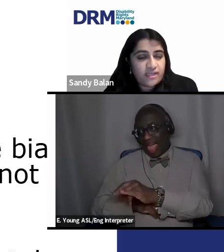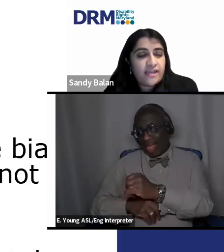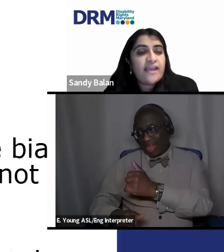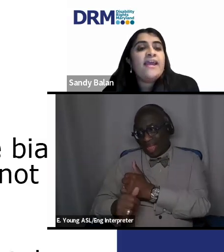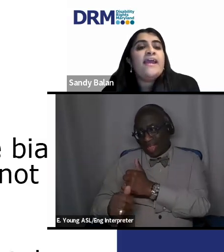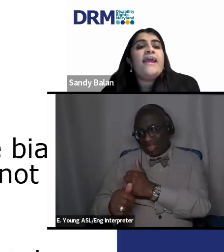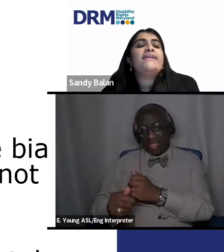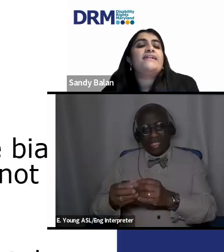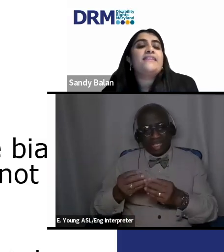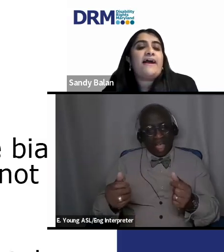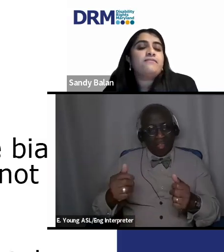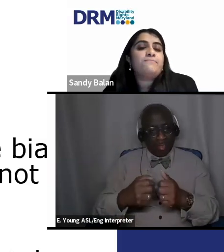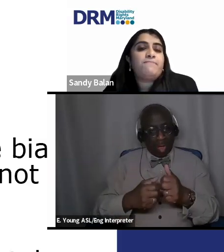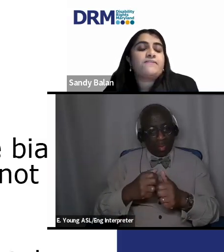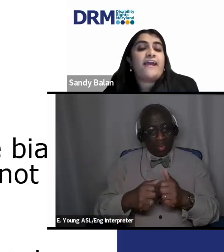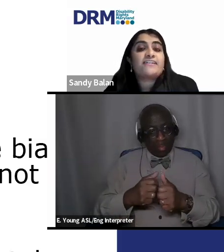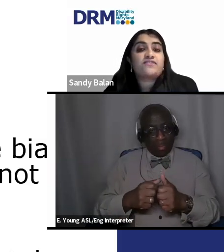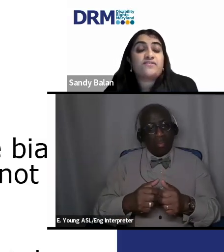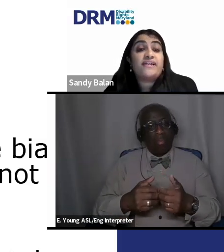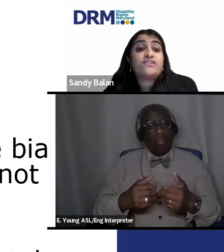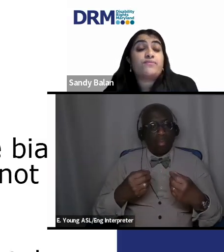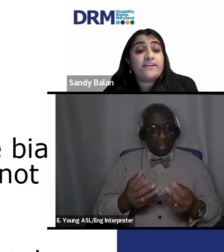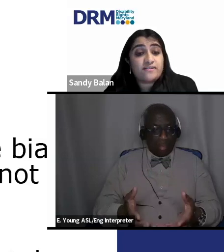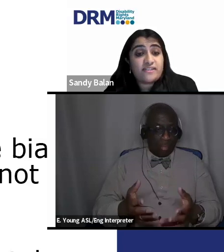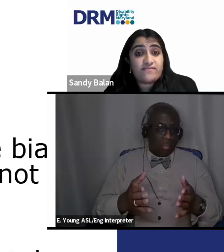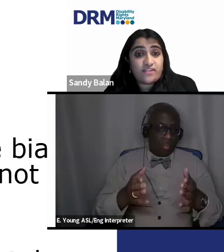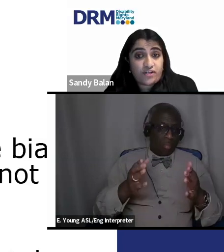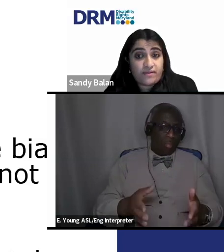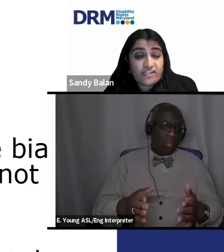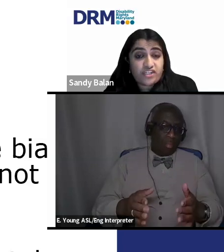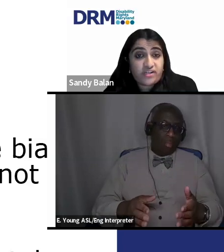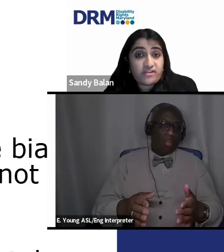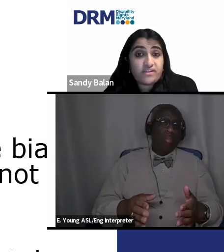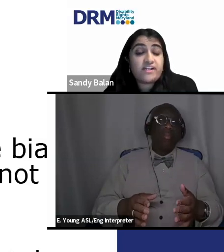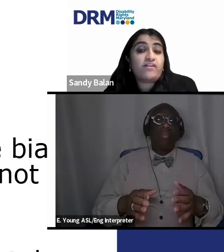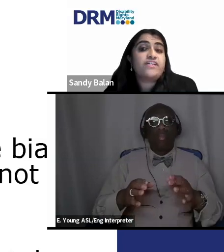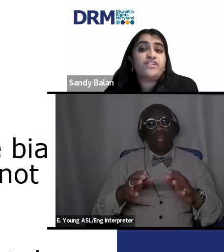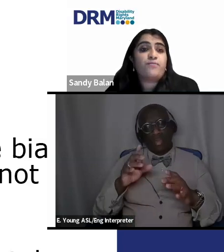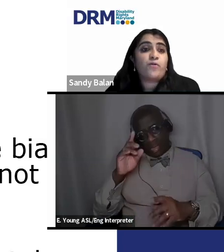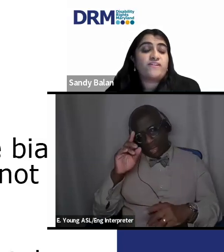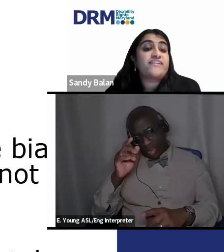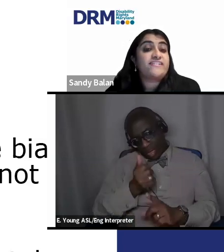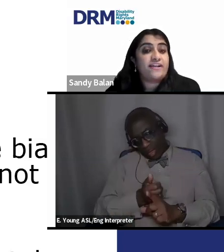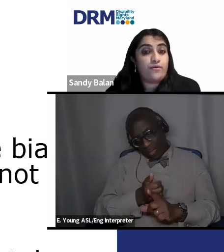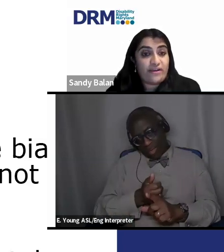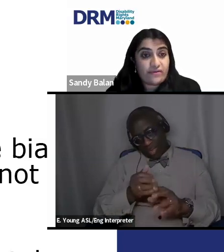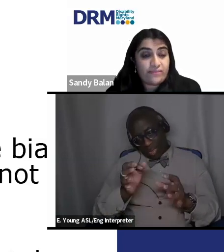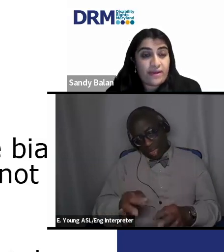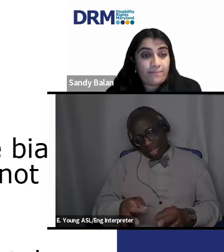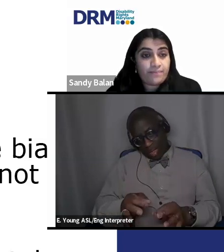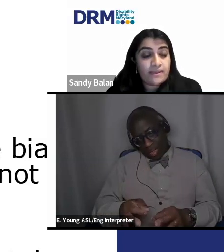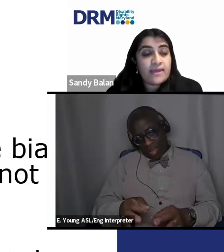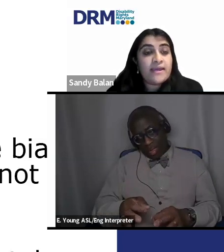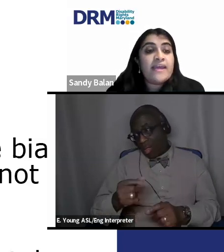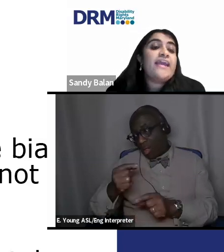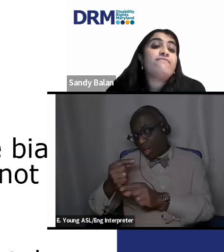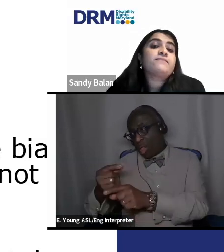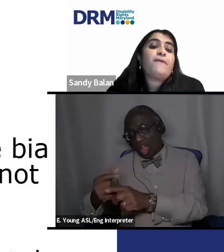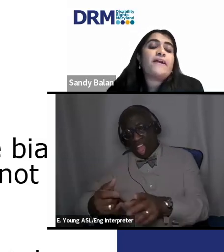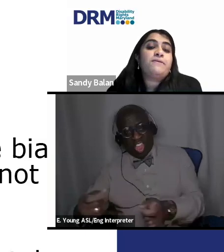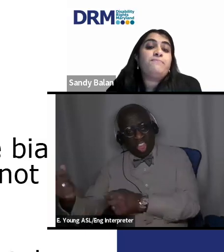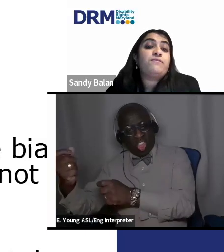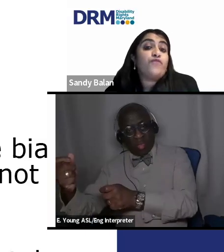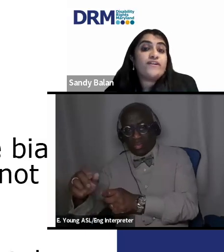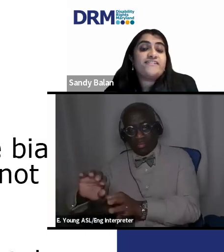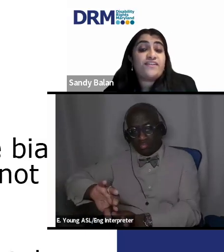dangers. It allows people to exercise greater self-determination that guardianship orders can take away from them.